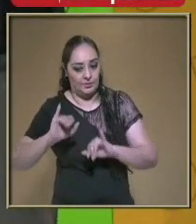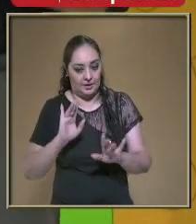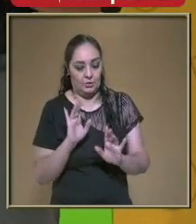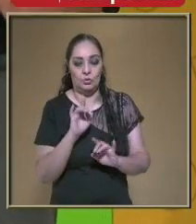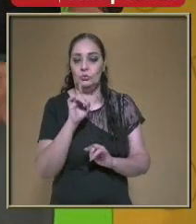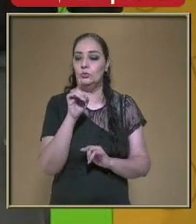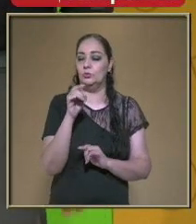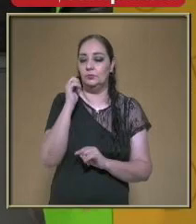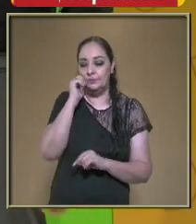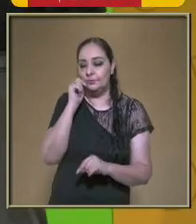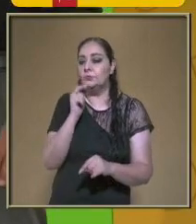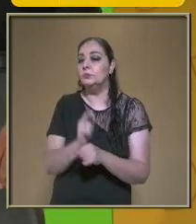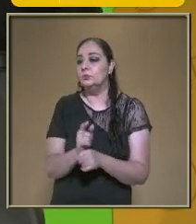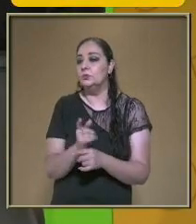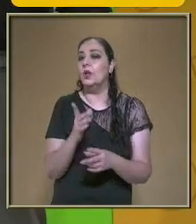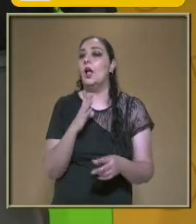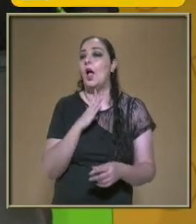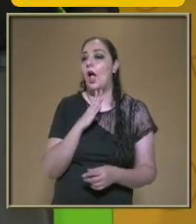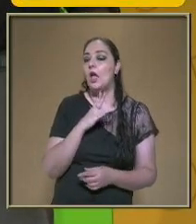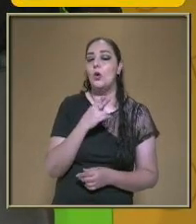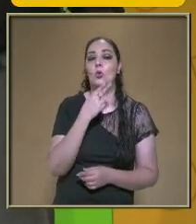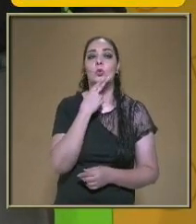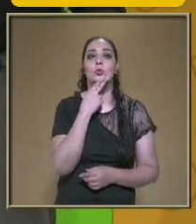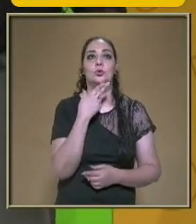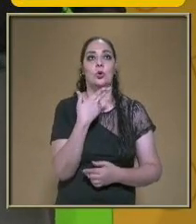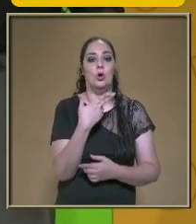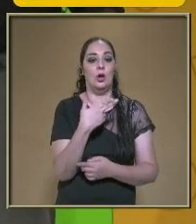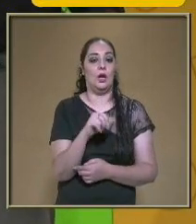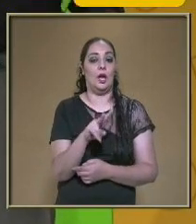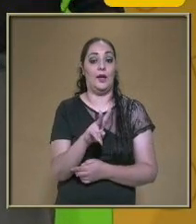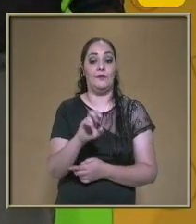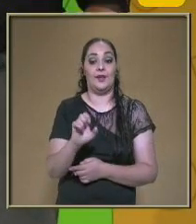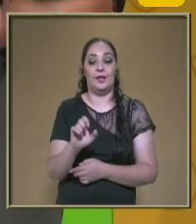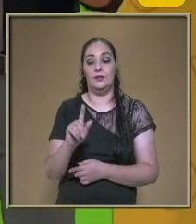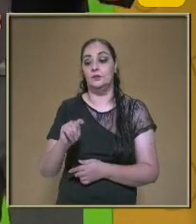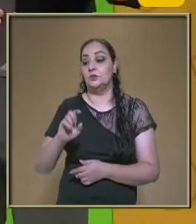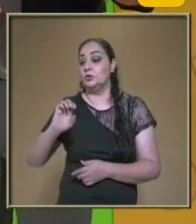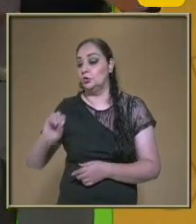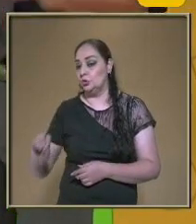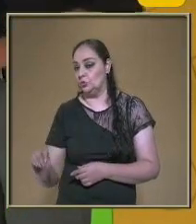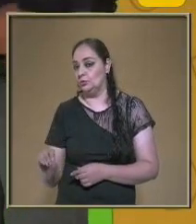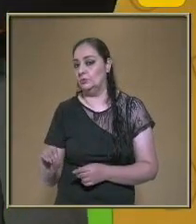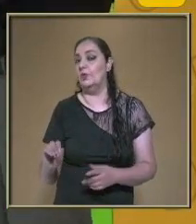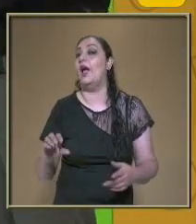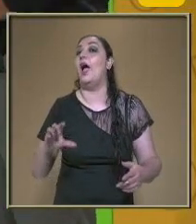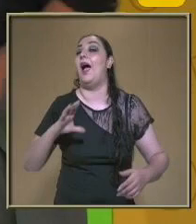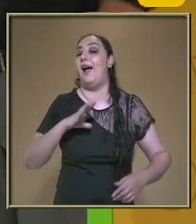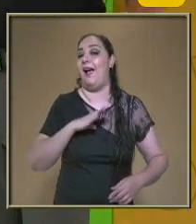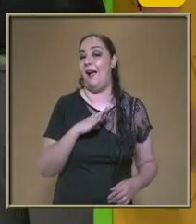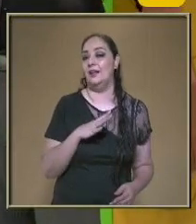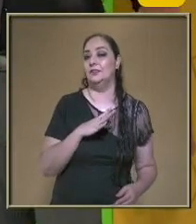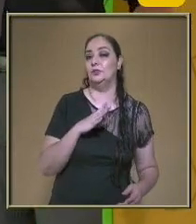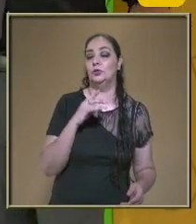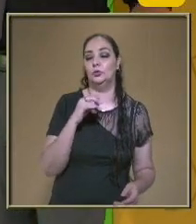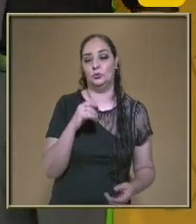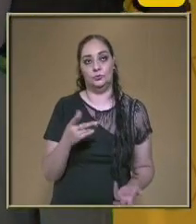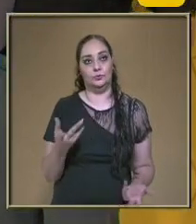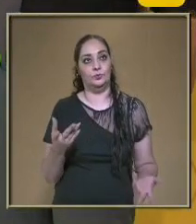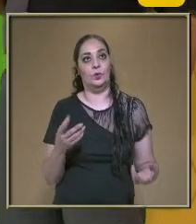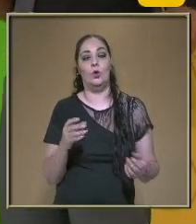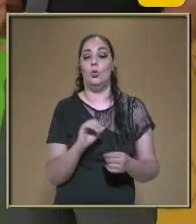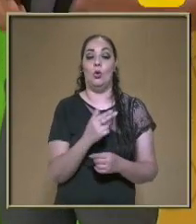you identify the use of have to in the process, in the instructions, okay? The use of has